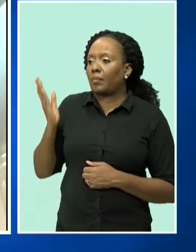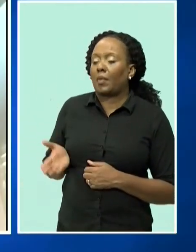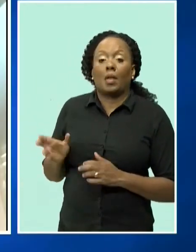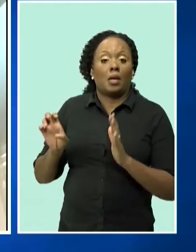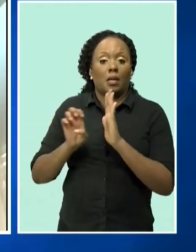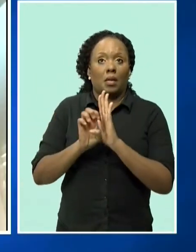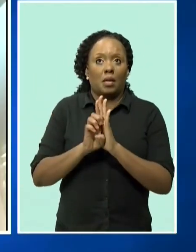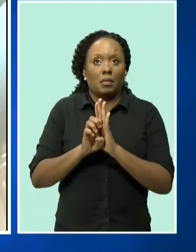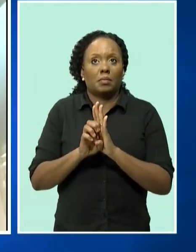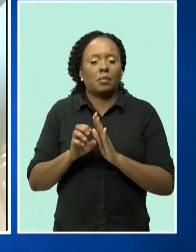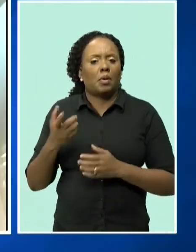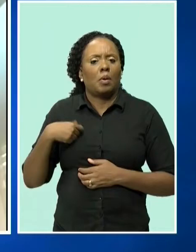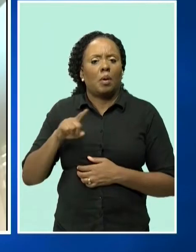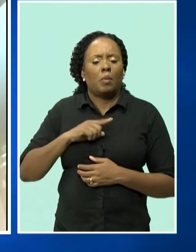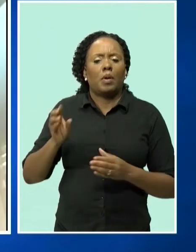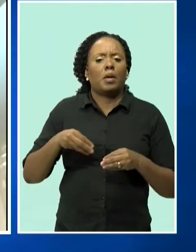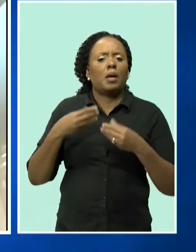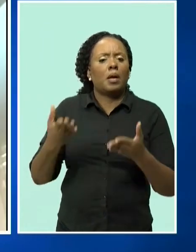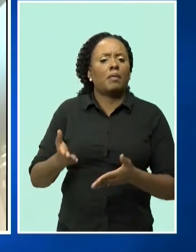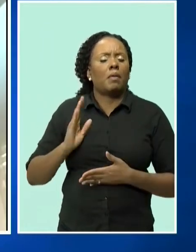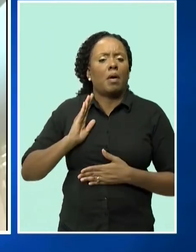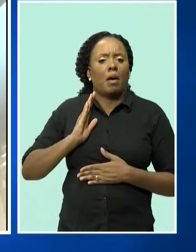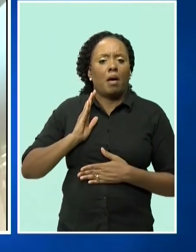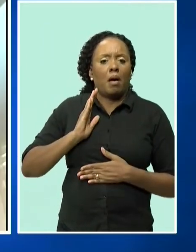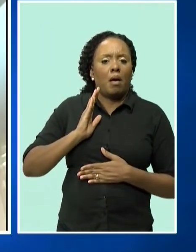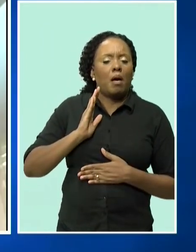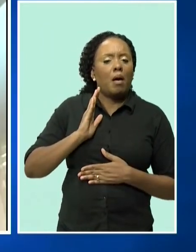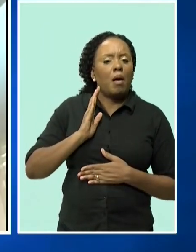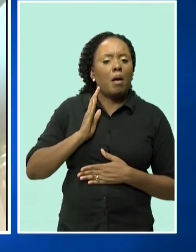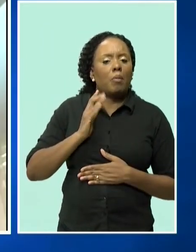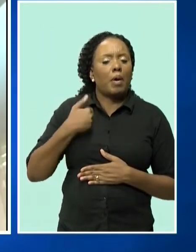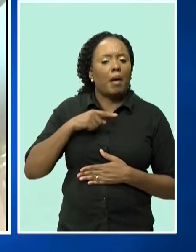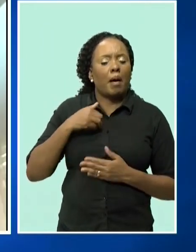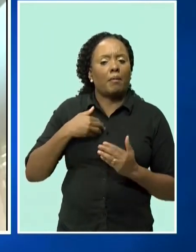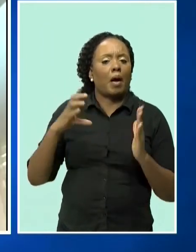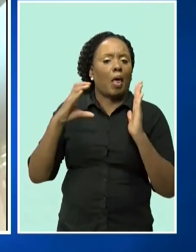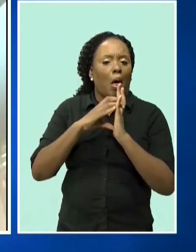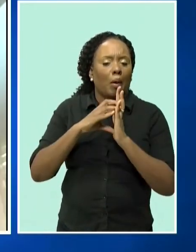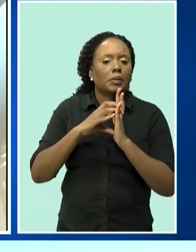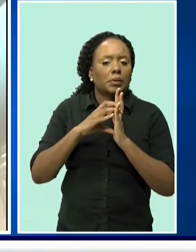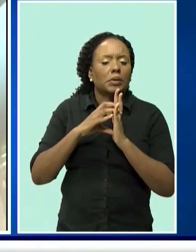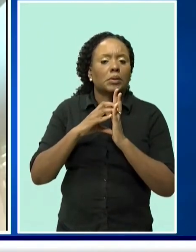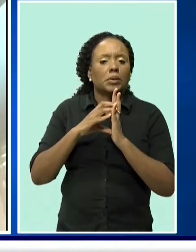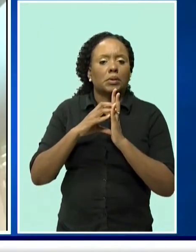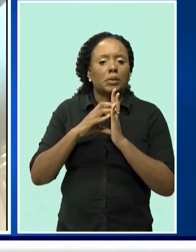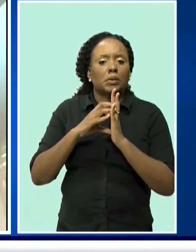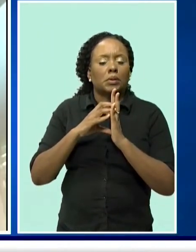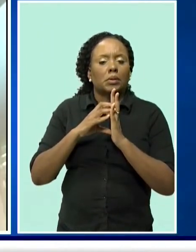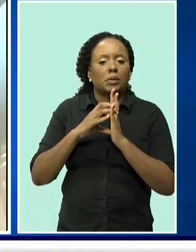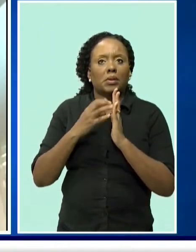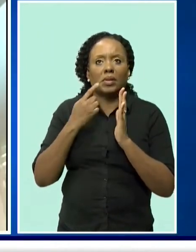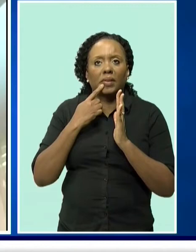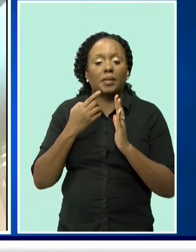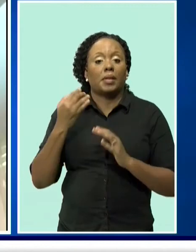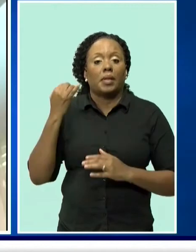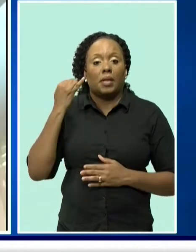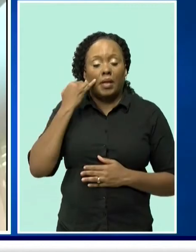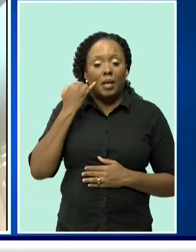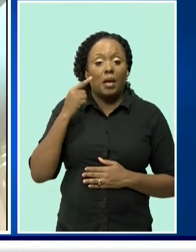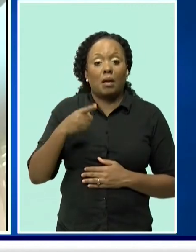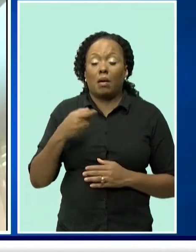debt instruments that we issue now, we have this pandemic clause and this public health clause, which say if you get hit by a